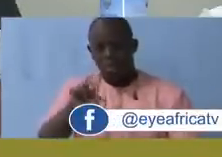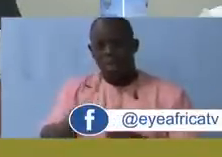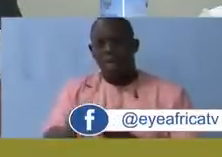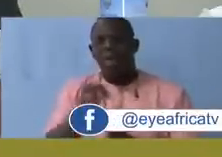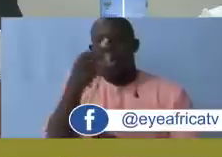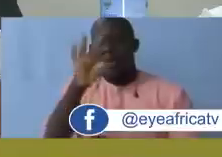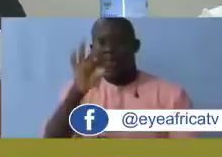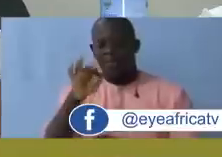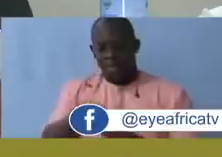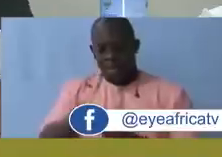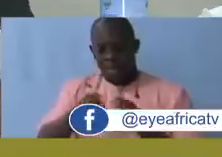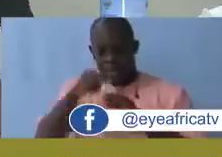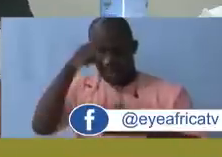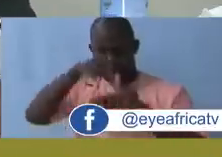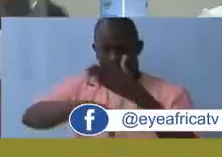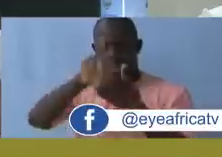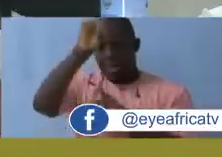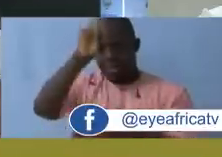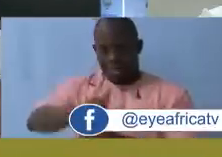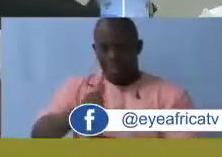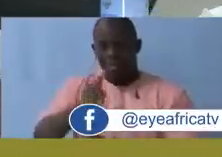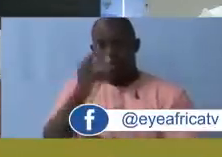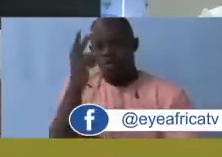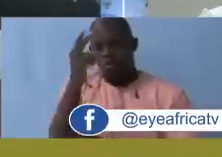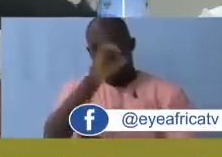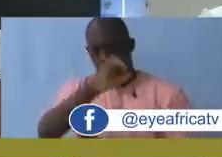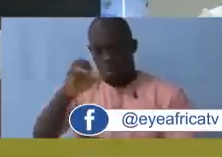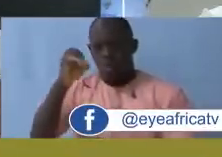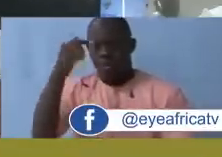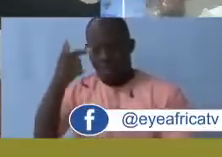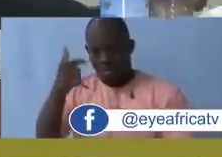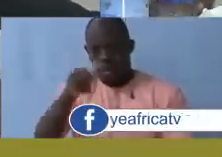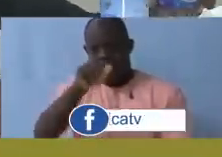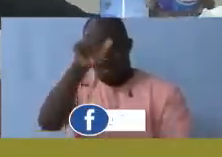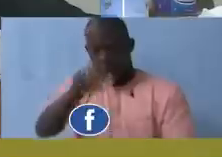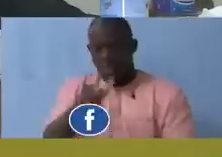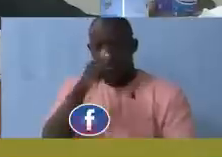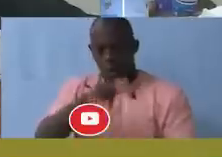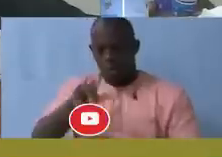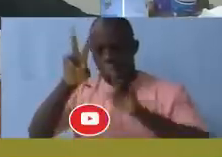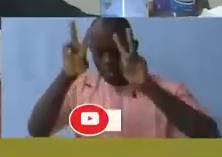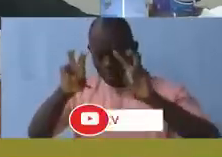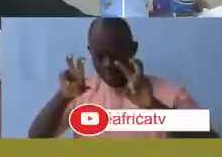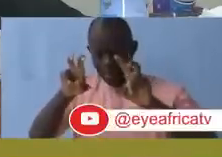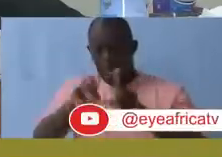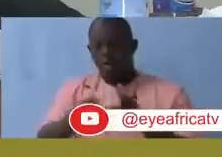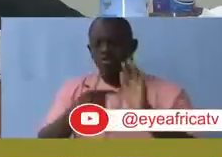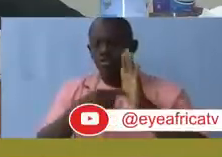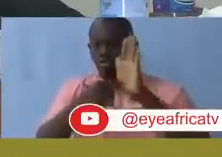If in December 2007 a person has tested undetectable,